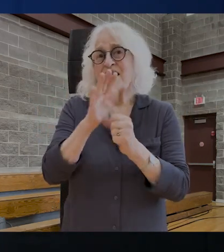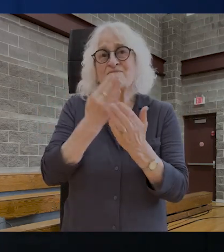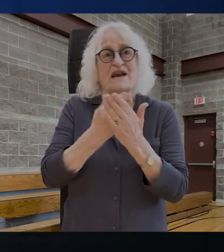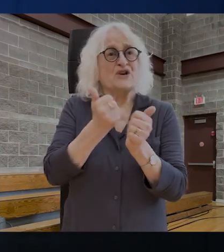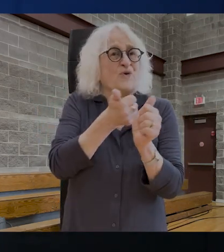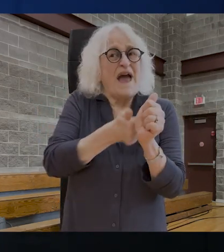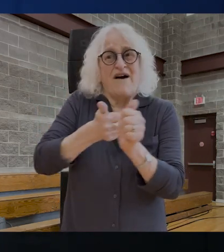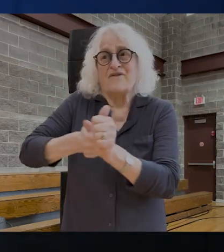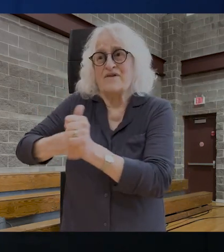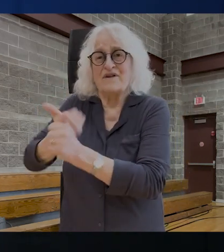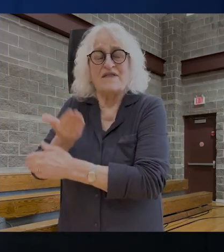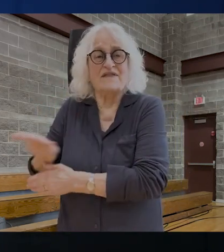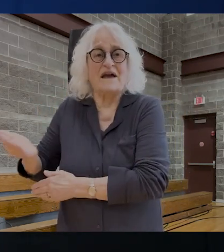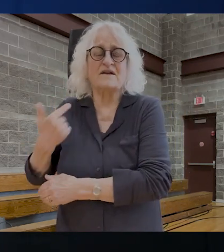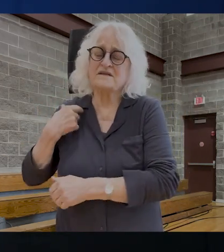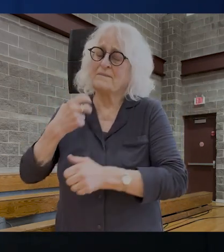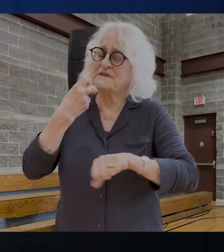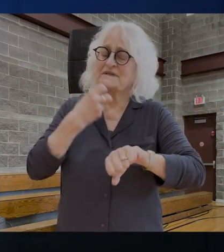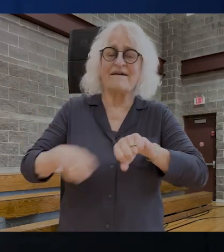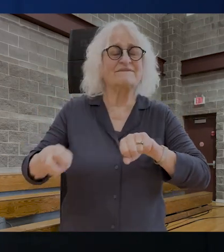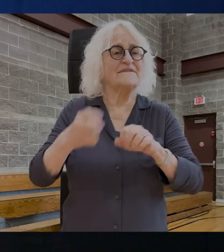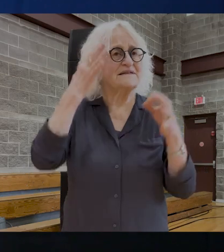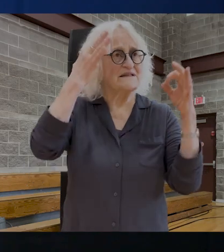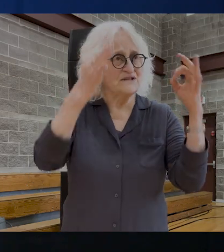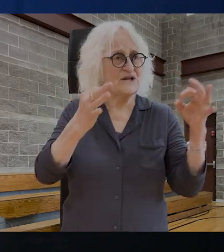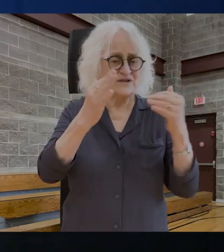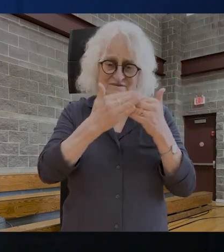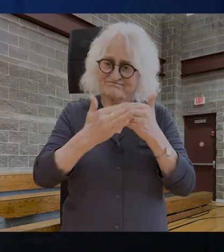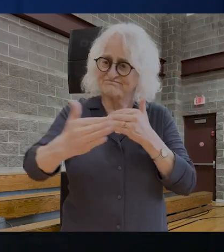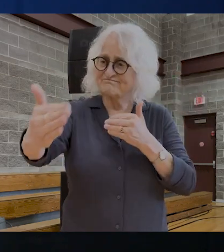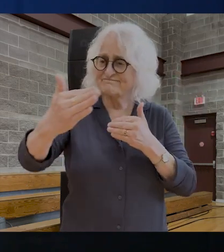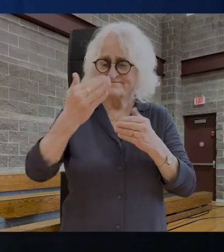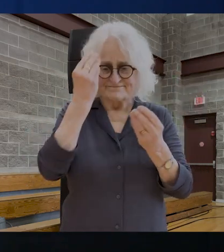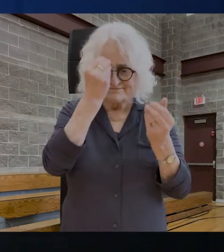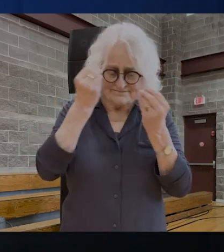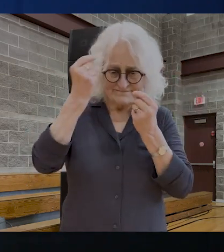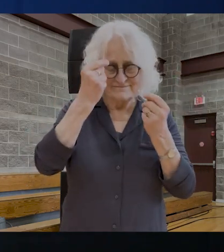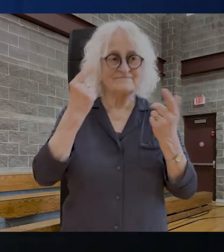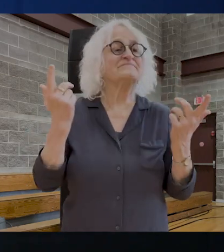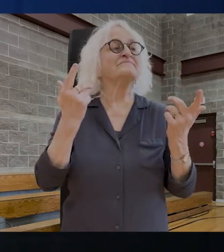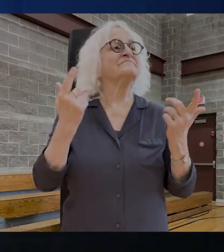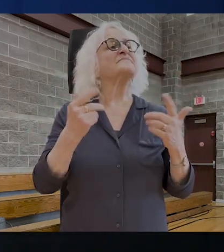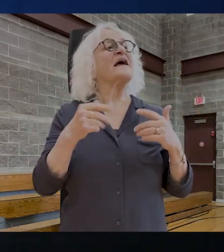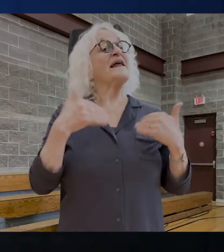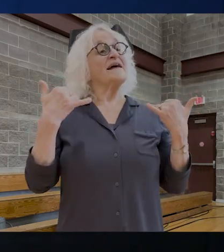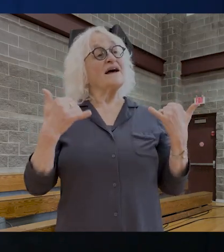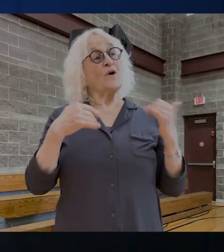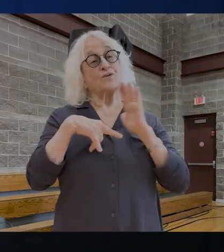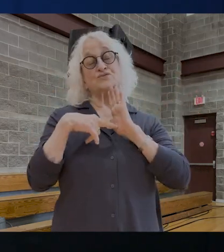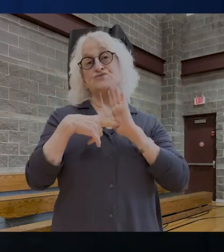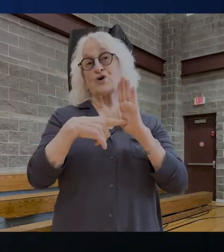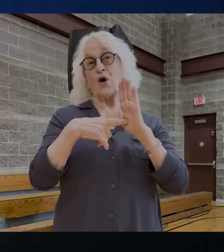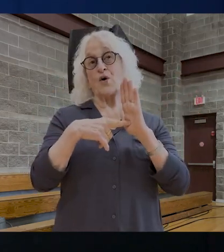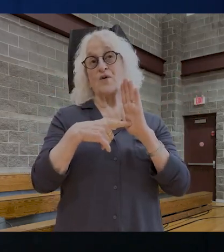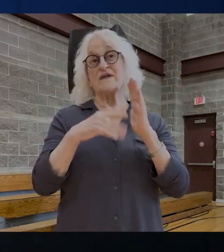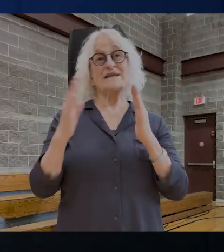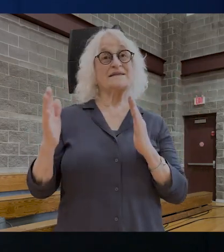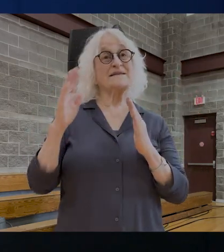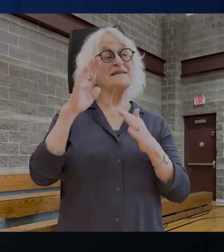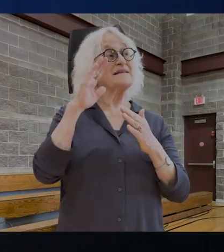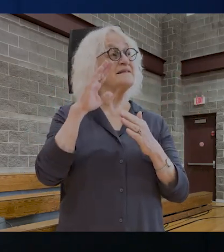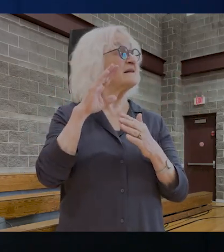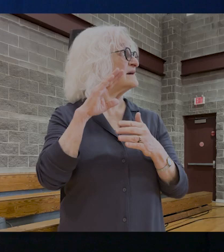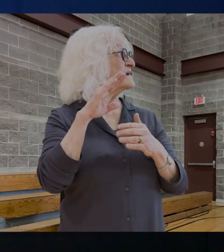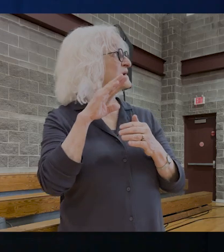So some tough decisions will have to be made ahead. So what I'd like to show you here is the top blue